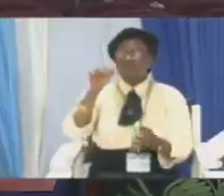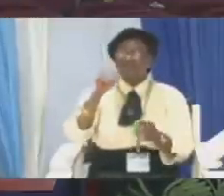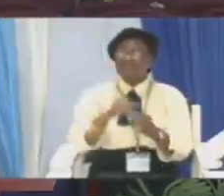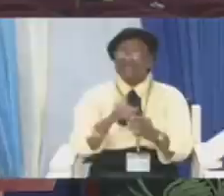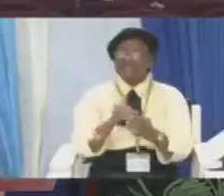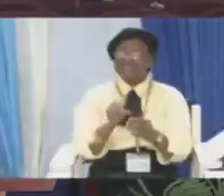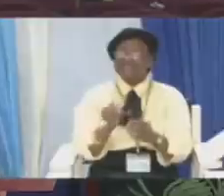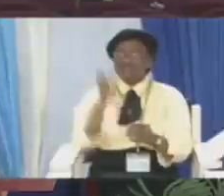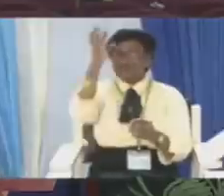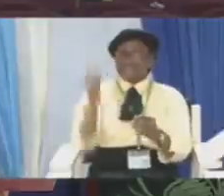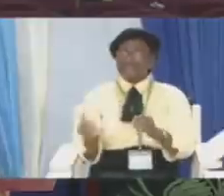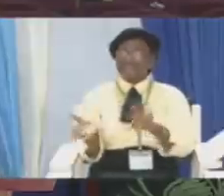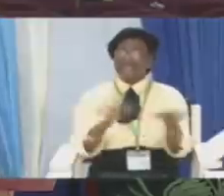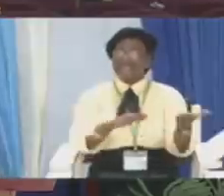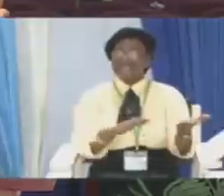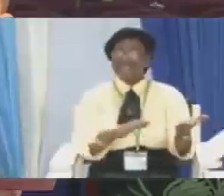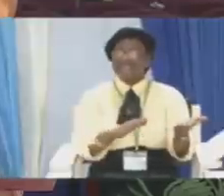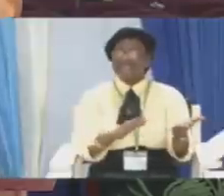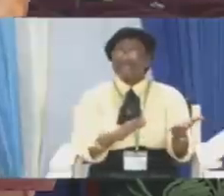sudden death.